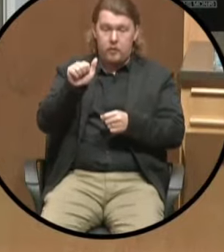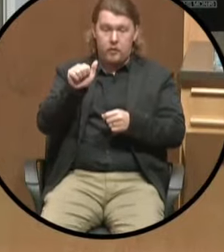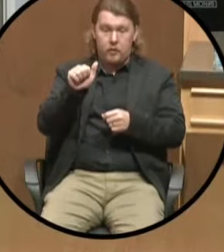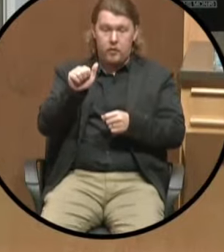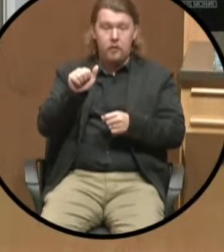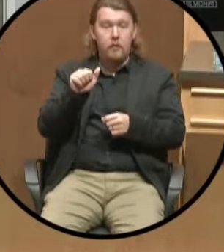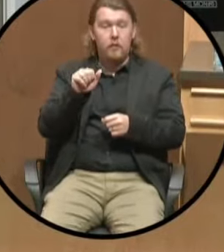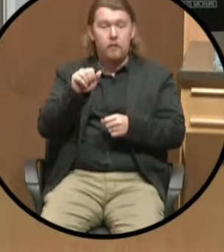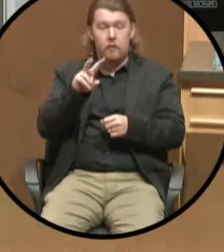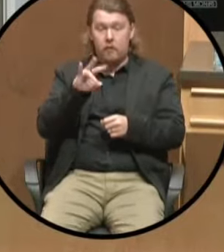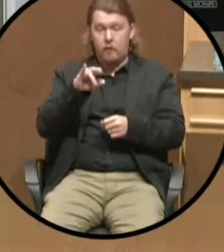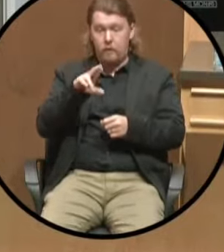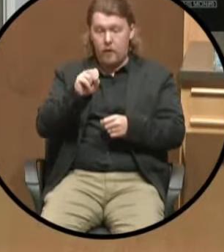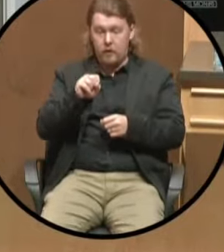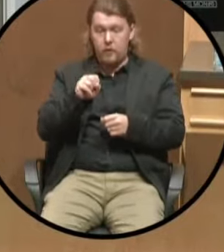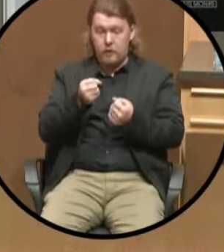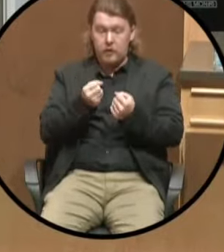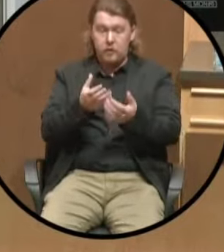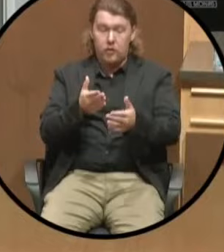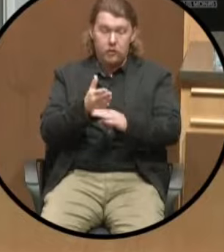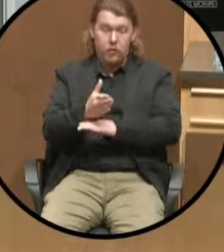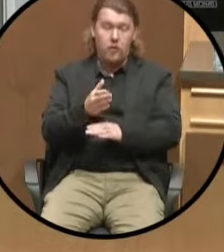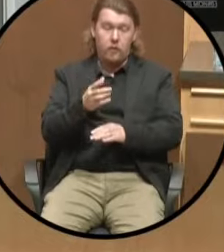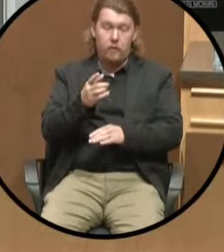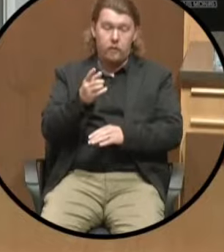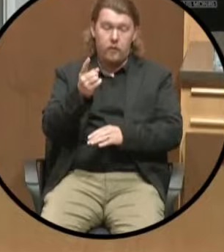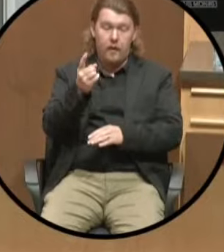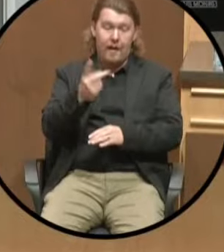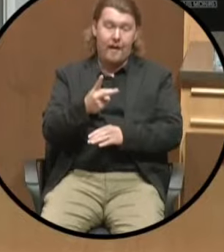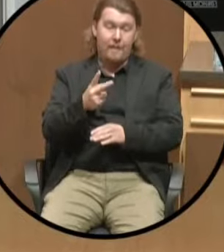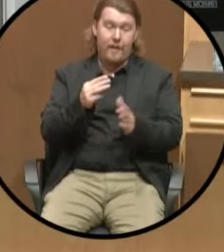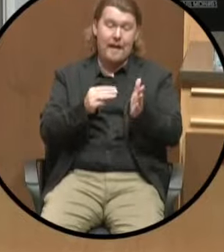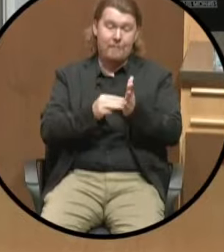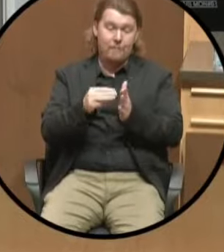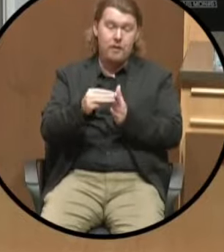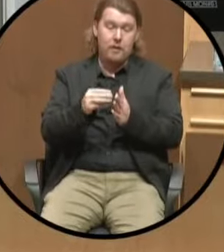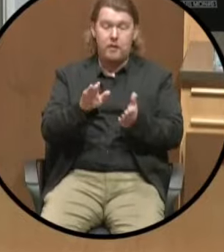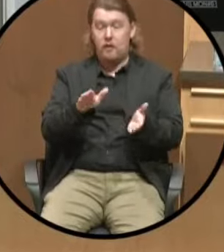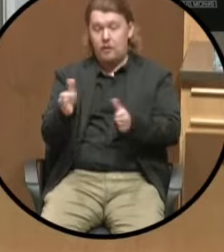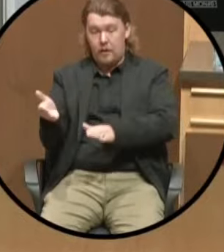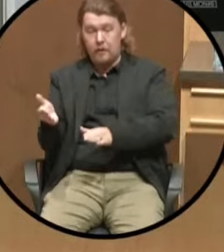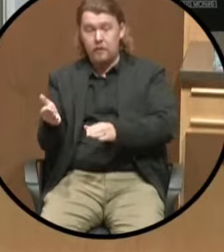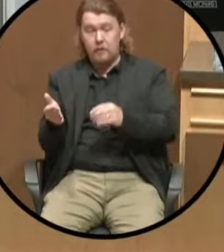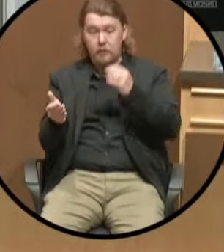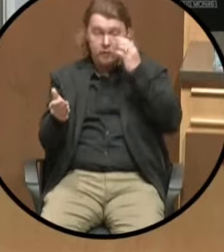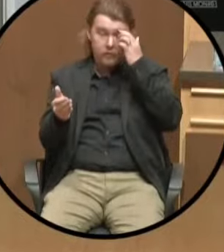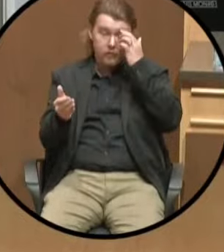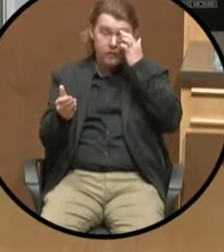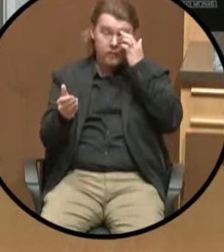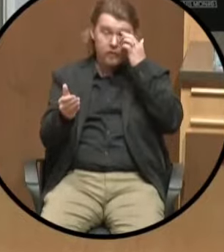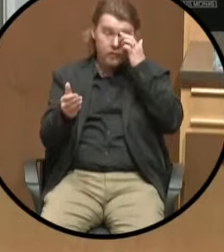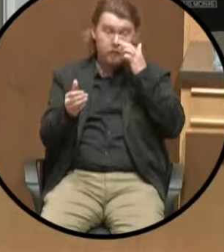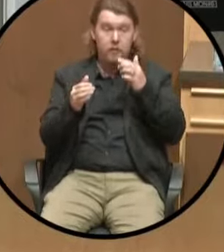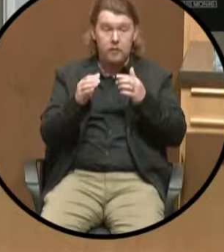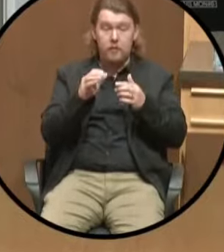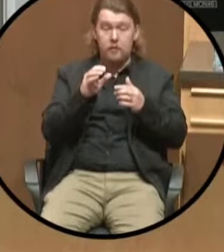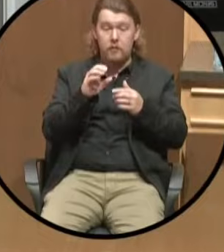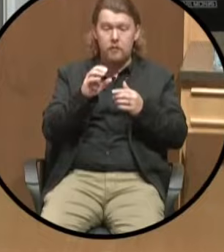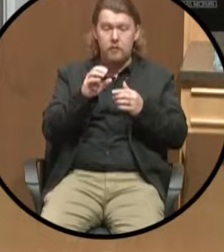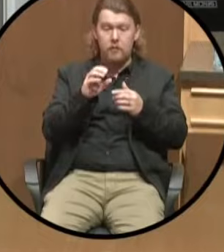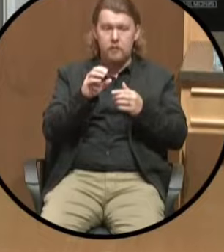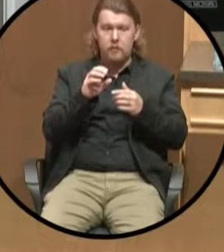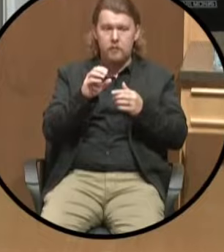the virus has caused over 500,000 deaths. There are long hauler symptoms that patients are